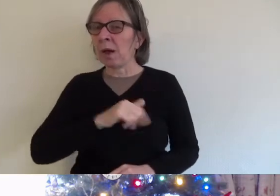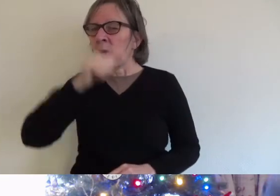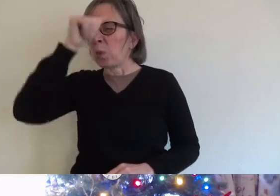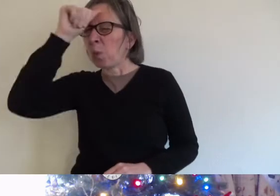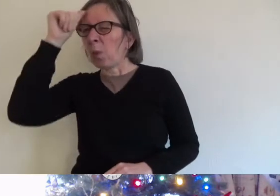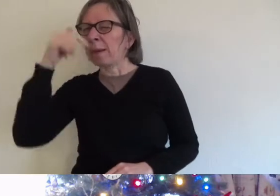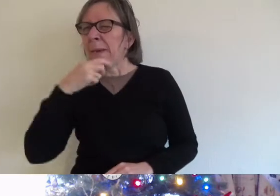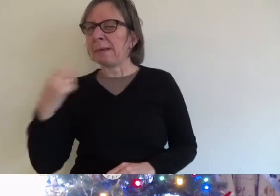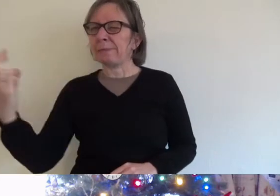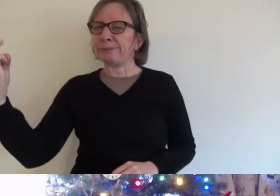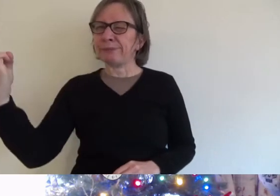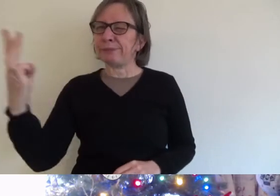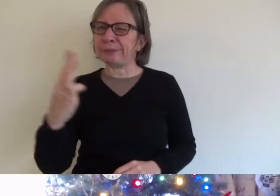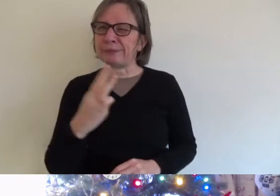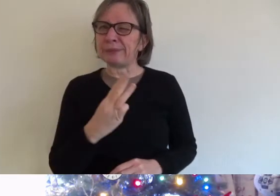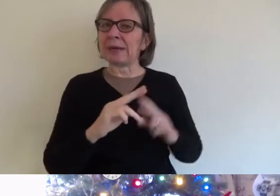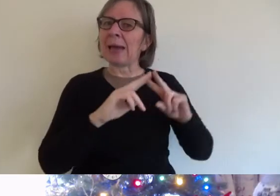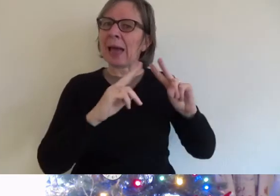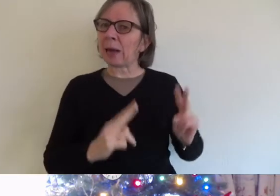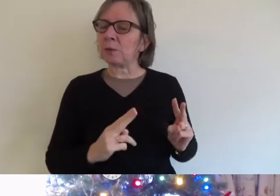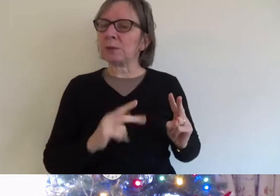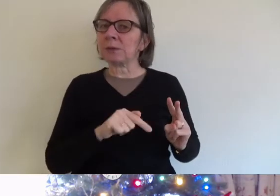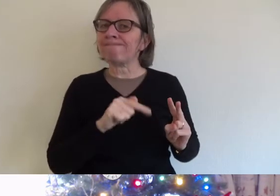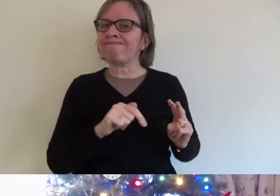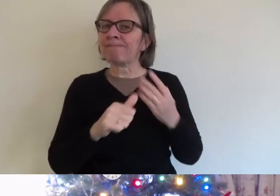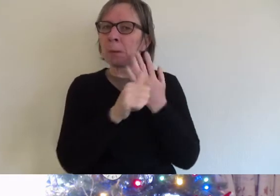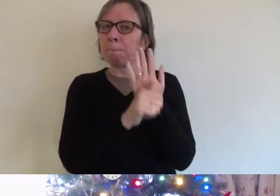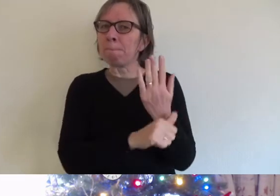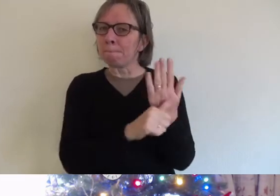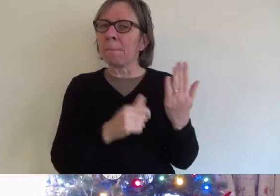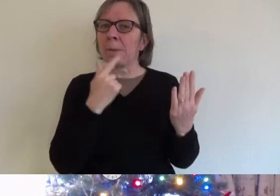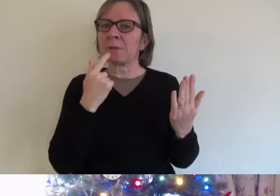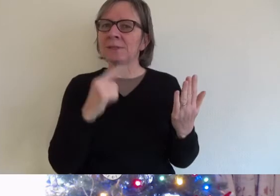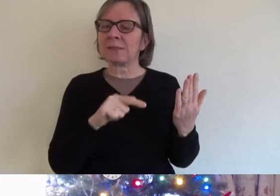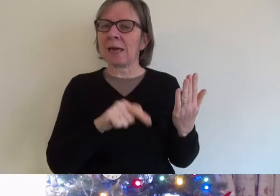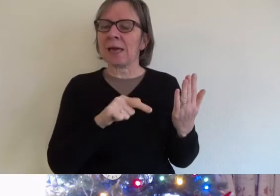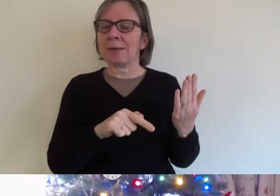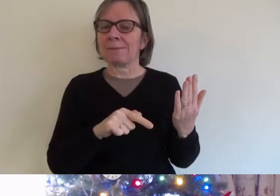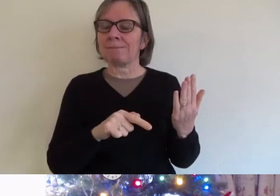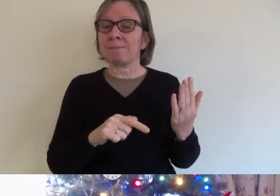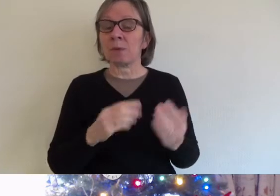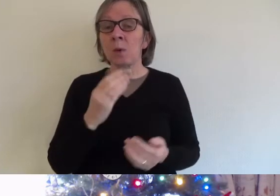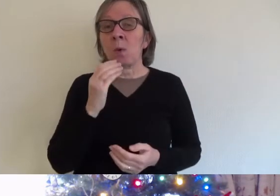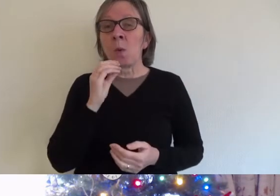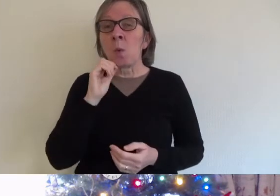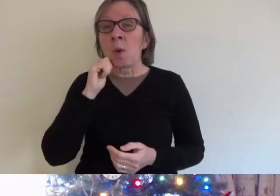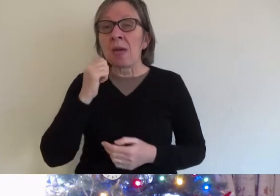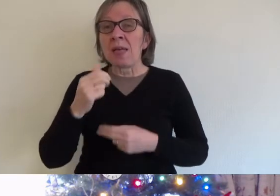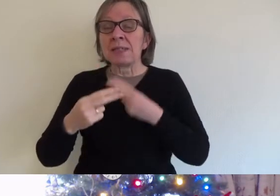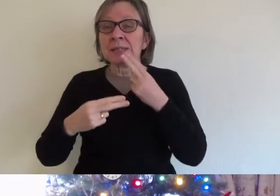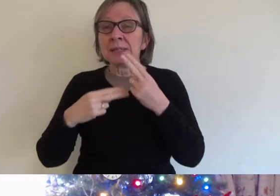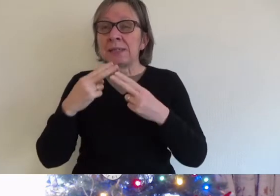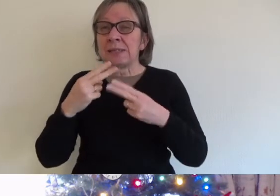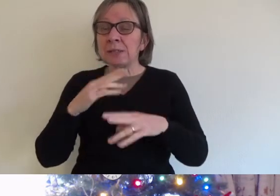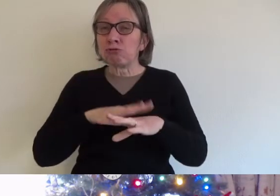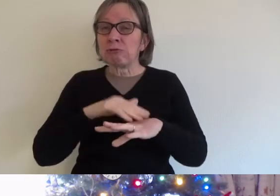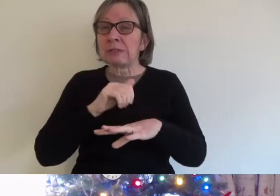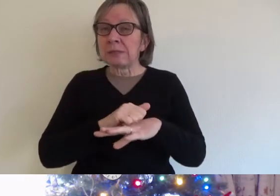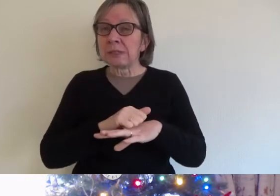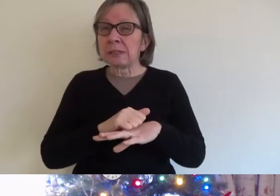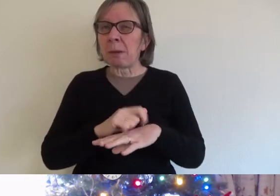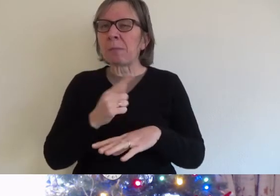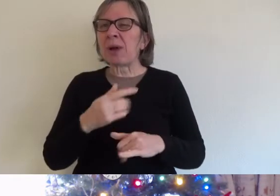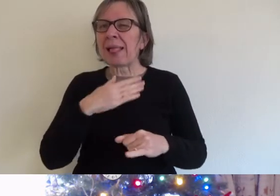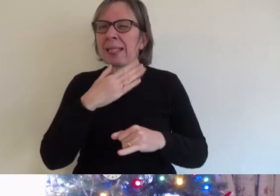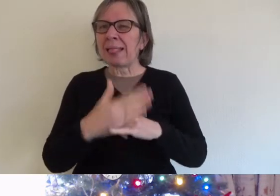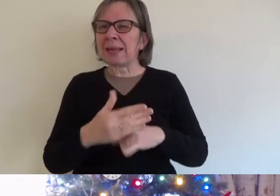where Jesus was. So we're going to be thinking about that today. So we are going to sing some Christmas songs again. As I say, it'll be the last